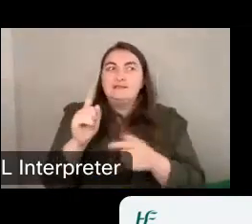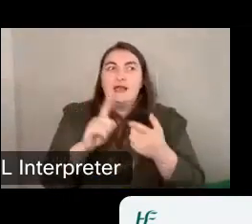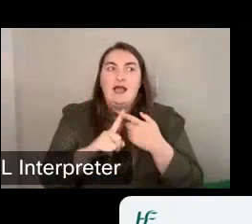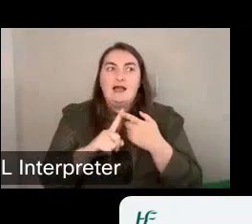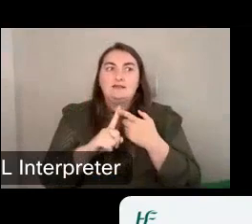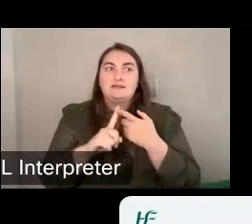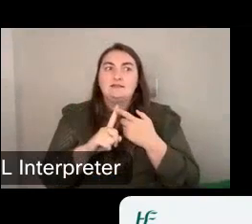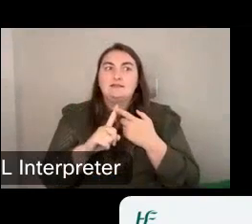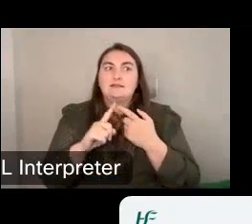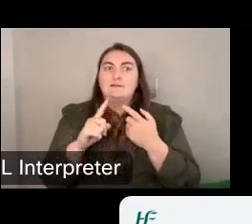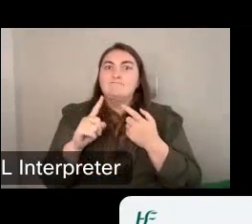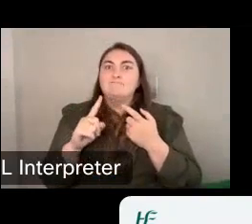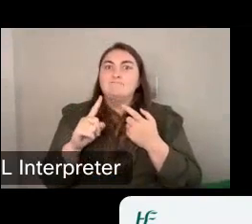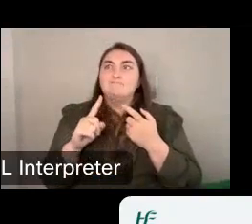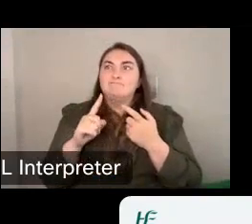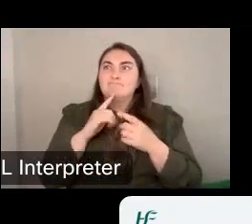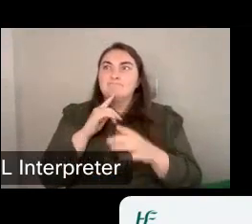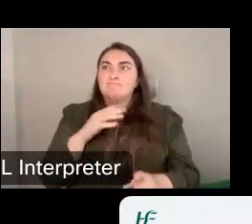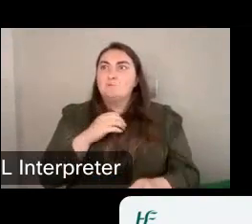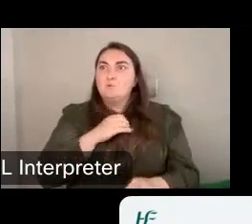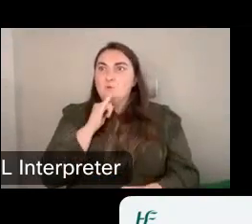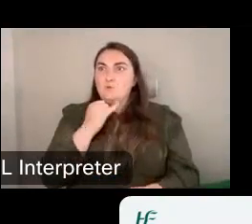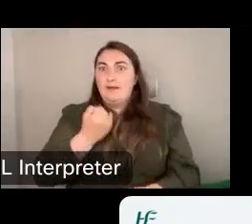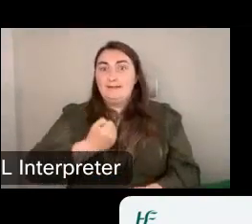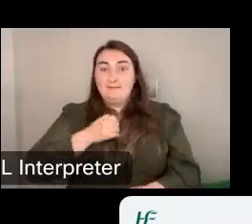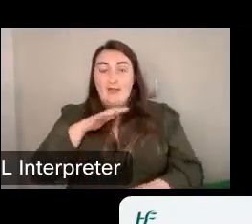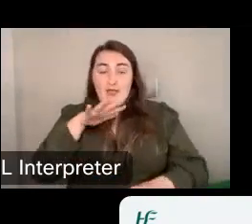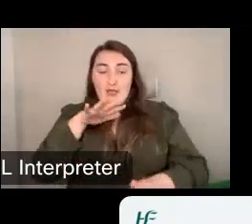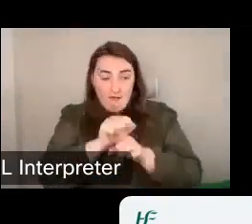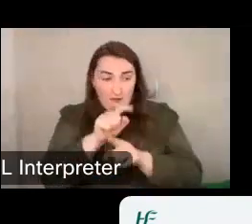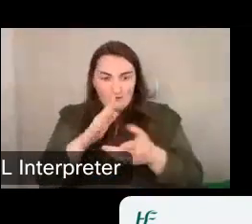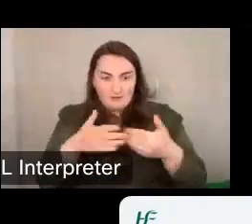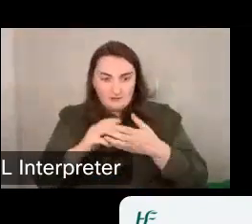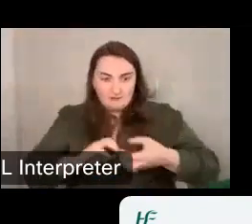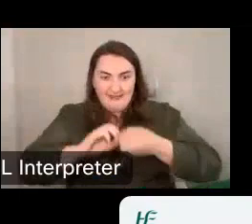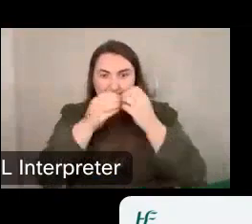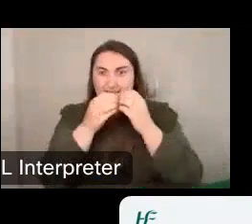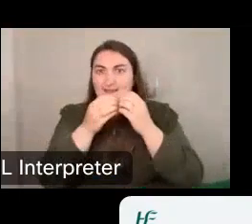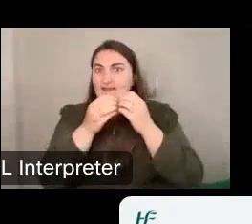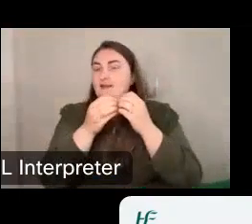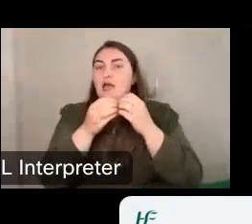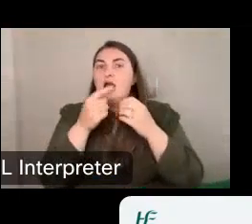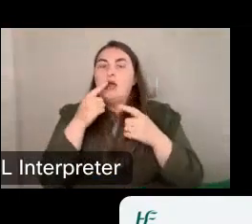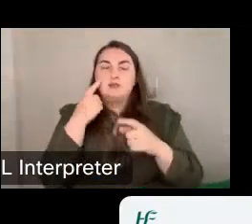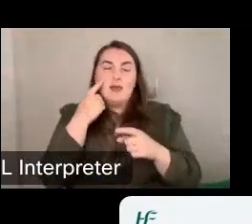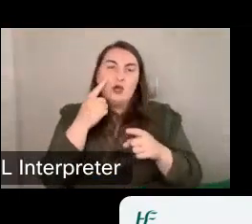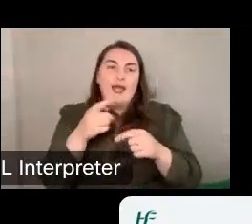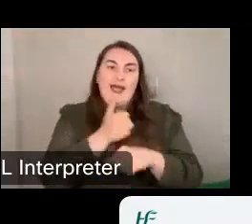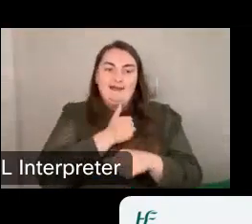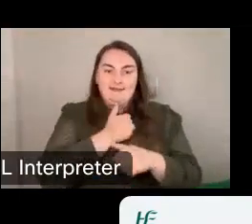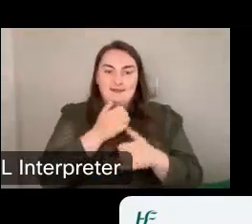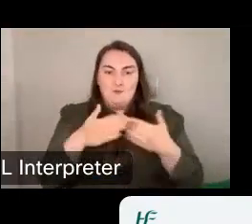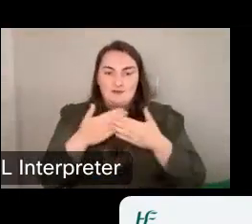it is and identifying, what's creating it, you also look at mitigation steps